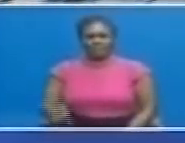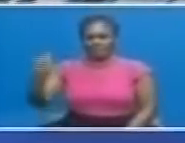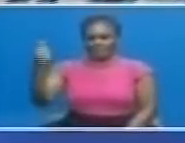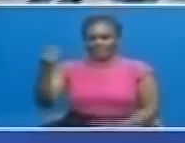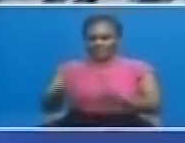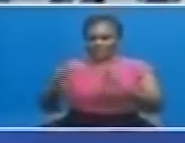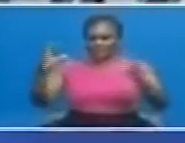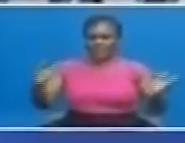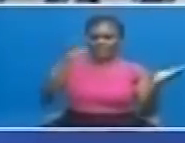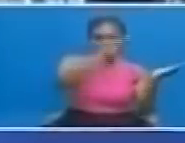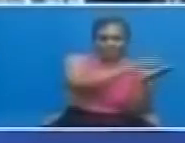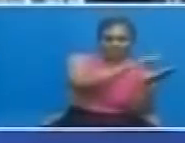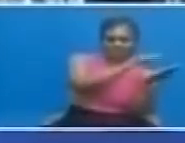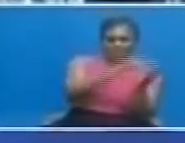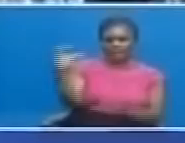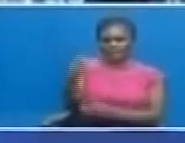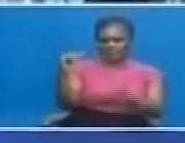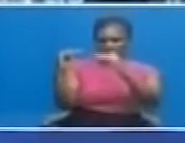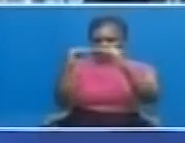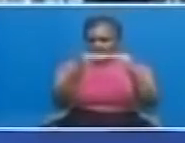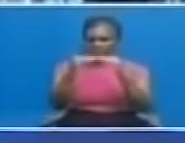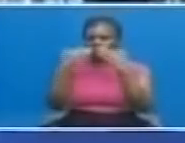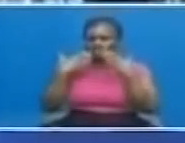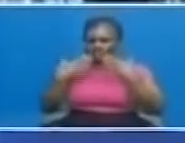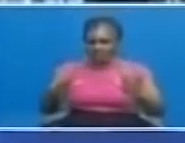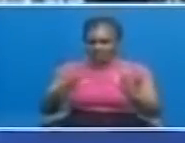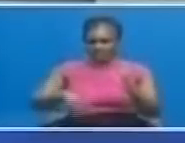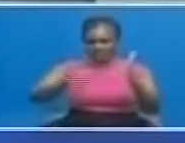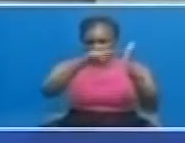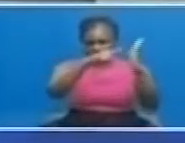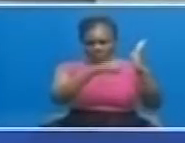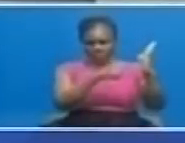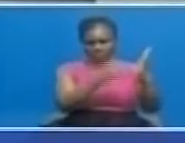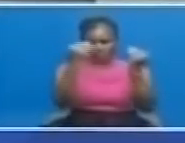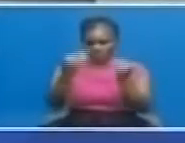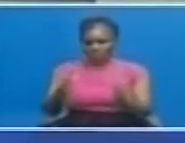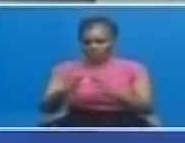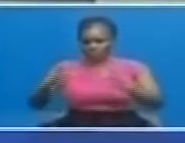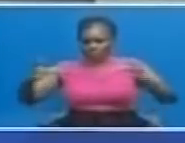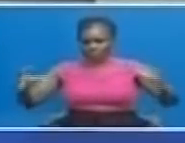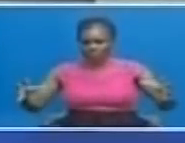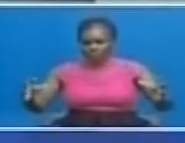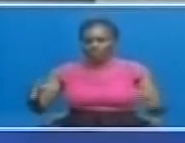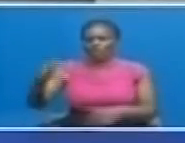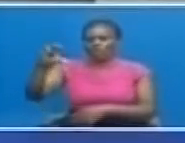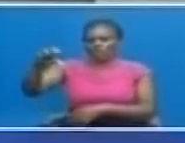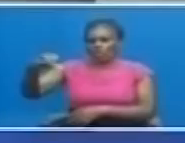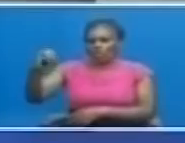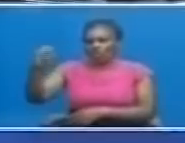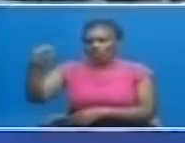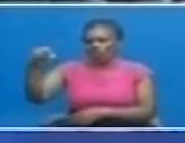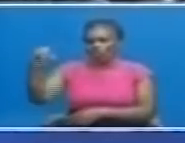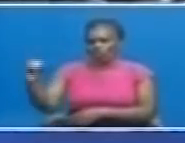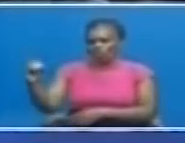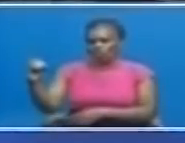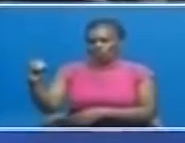Kenya's largest bank by customer numbers, Equity, has completed its regulatory requirements to extend its wings to sub-Saharan Africa's third